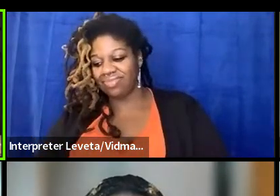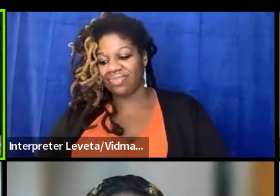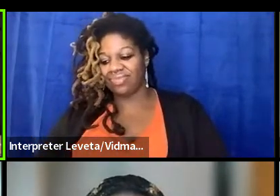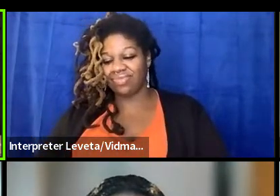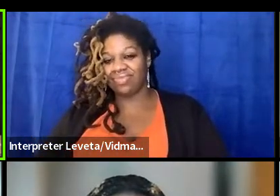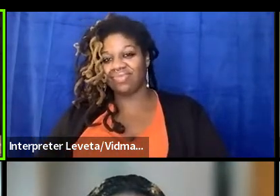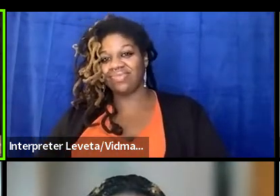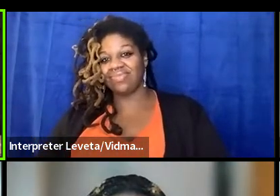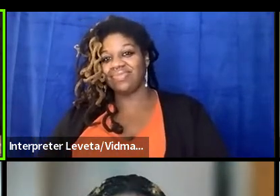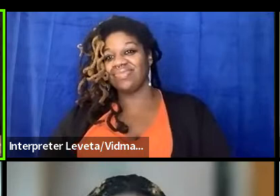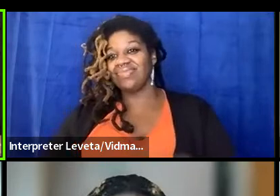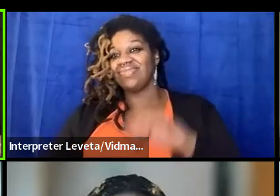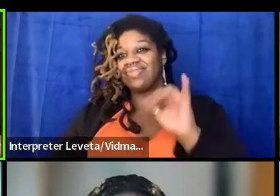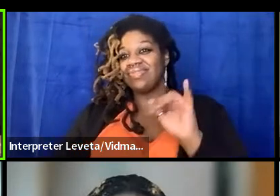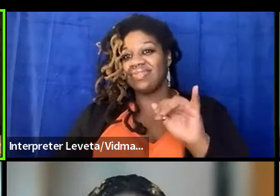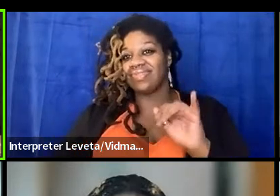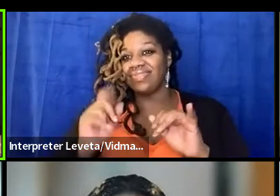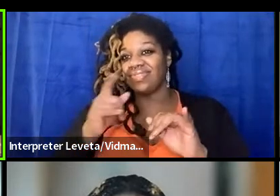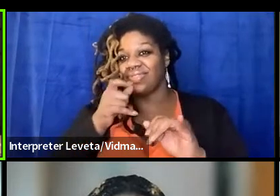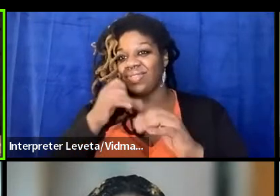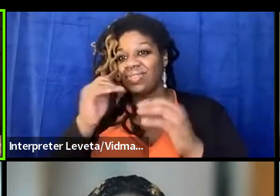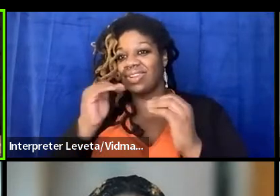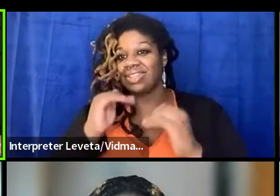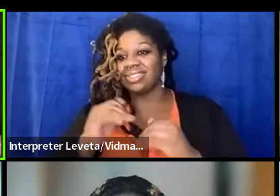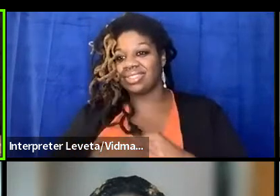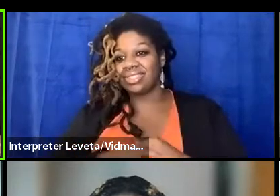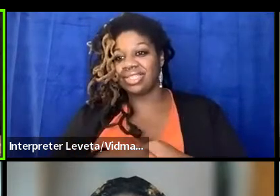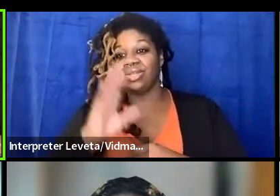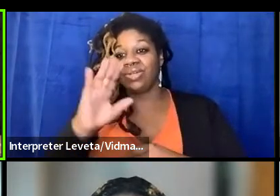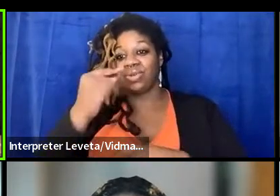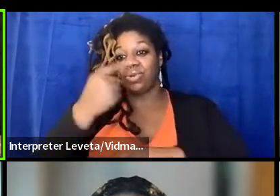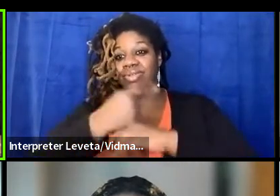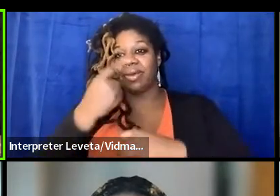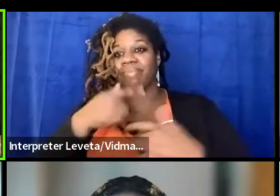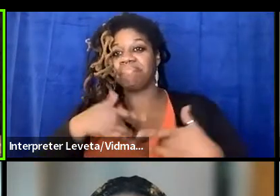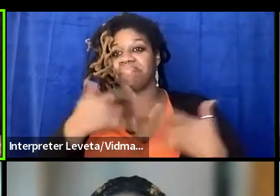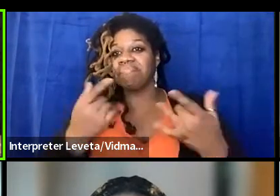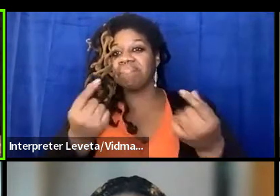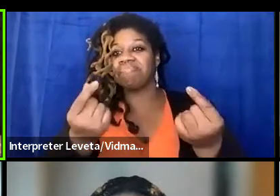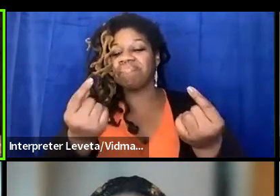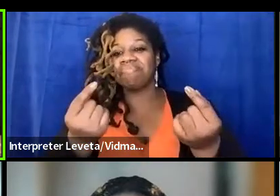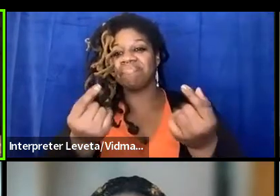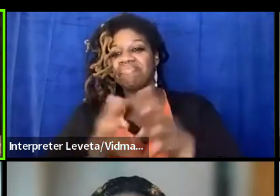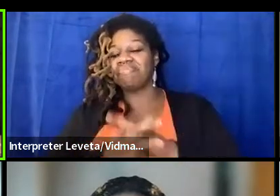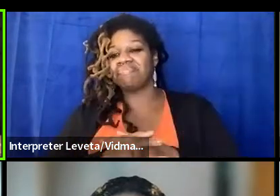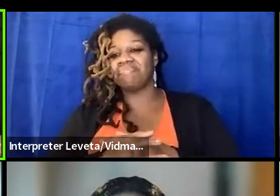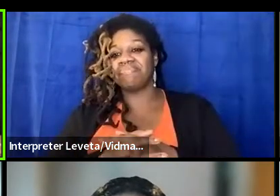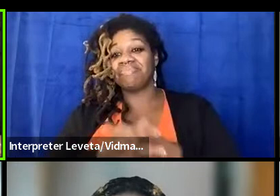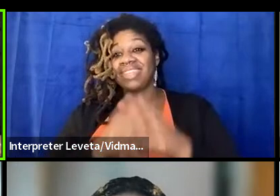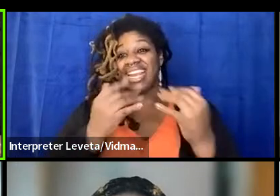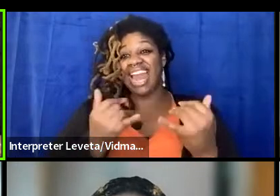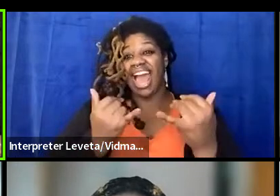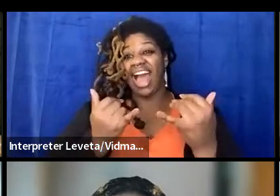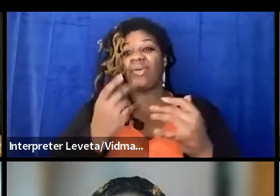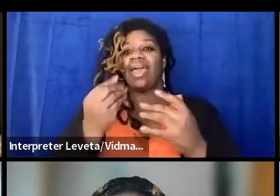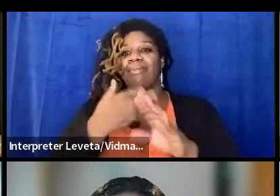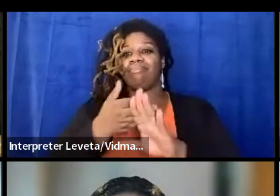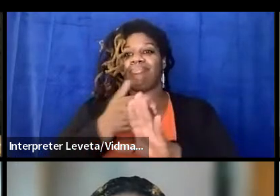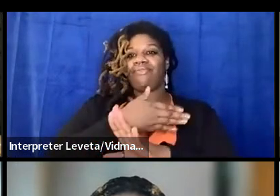Okay, who goes next? What does your day look like now and before COVID?